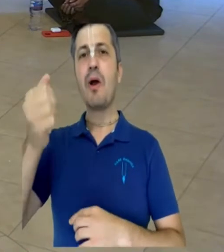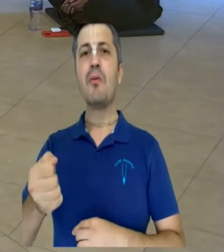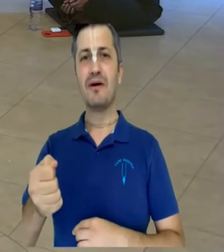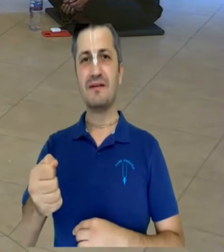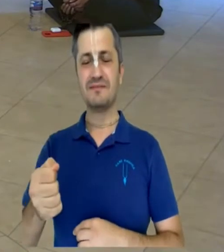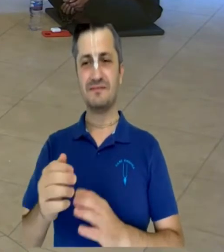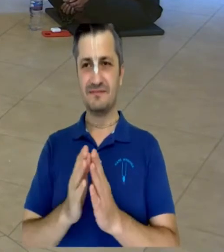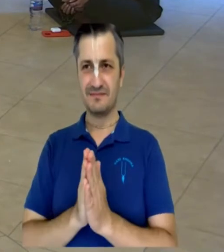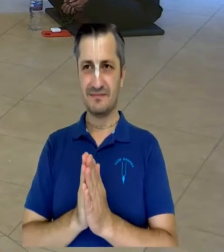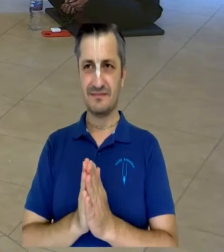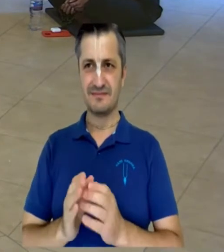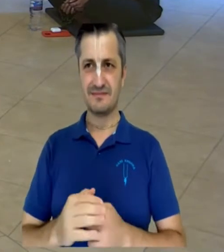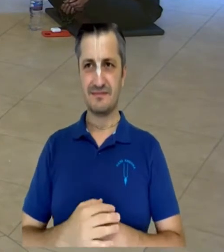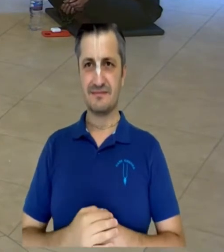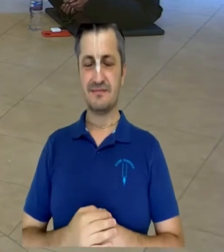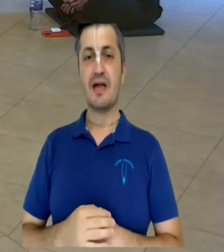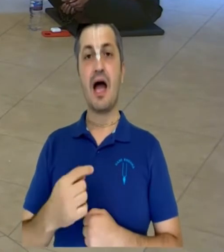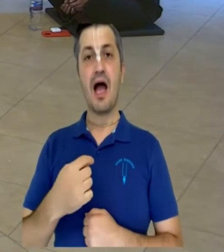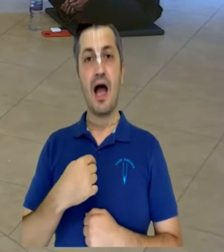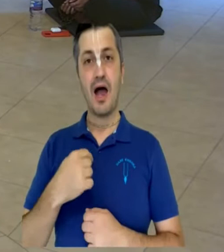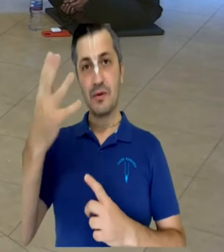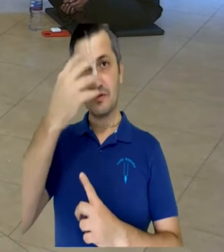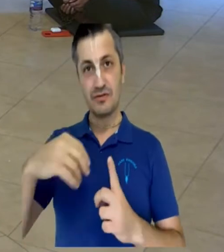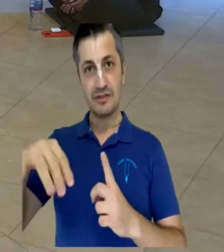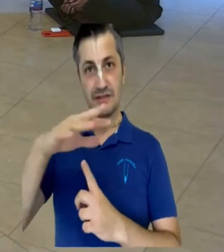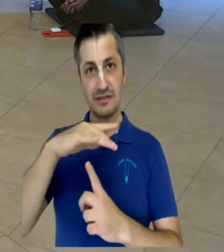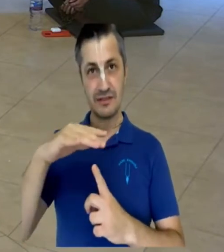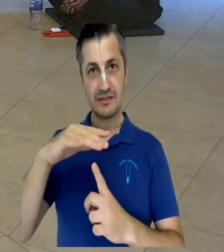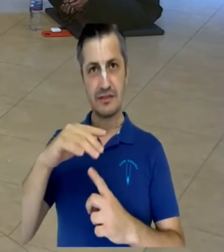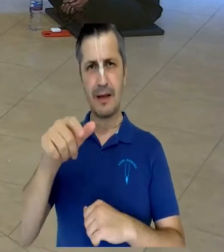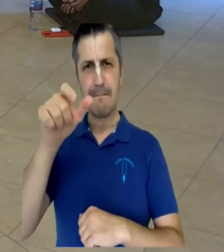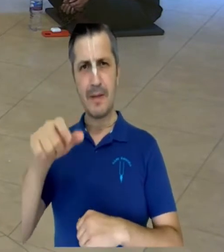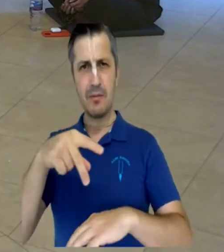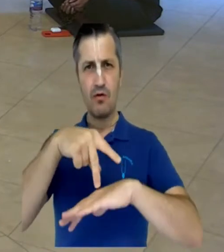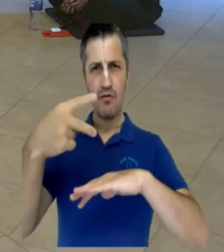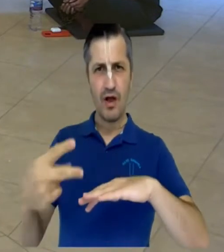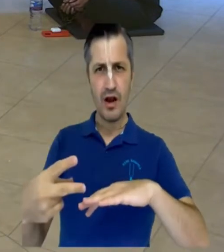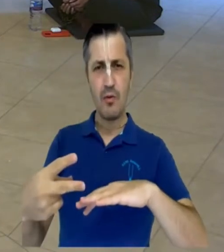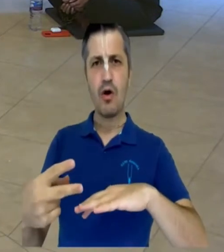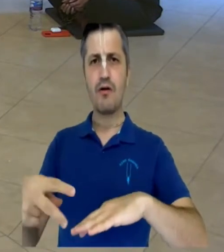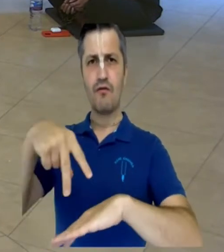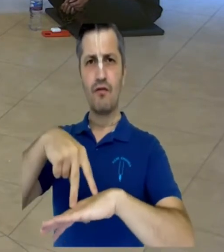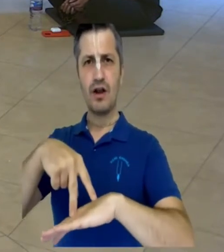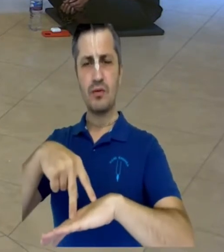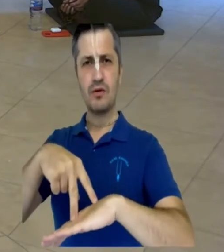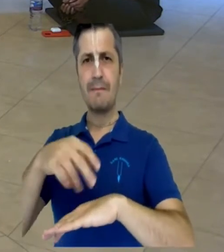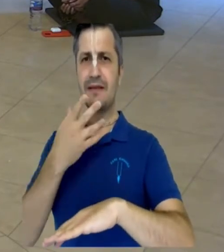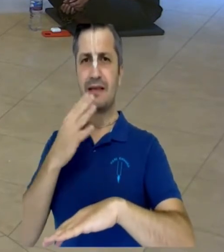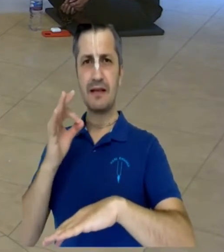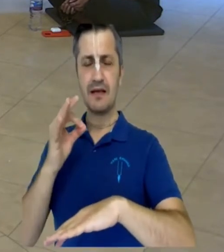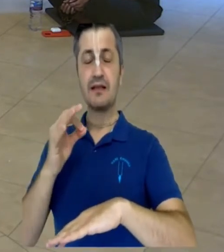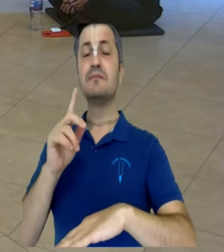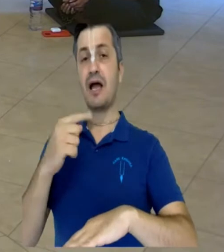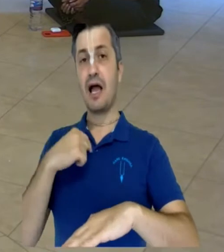Because I am transcendental, beyond both the fallible and infallible, and because I am the greatest, I